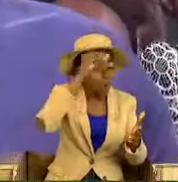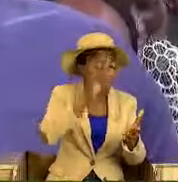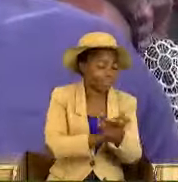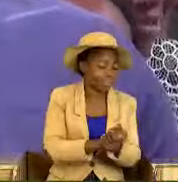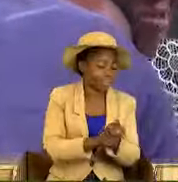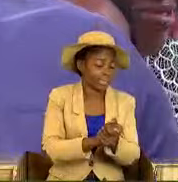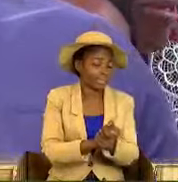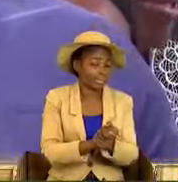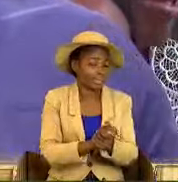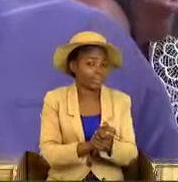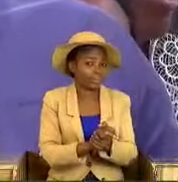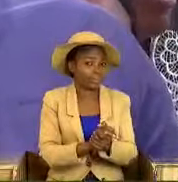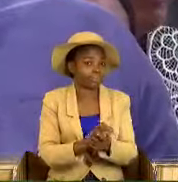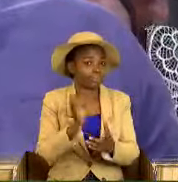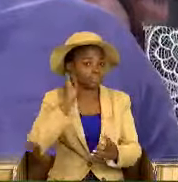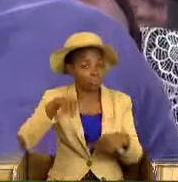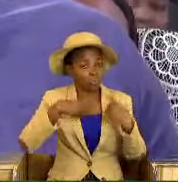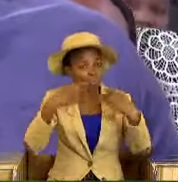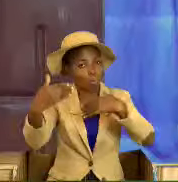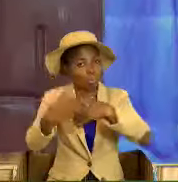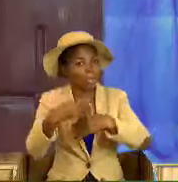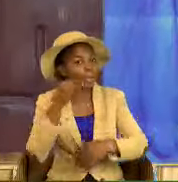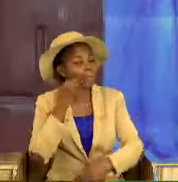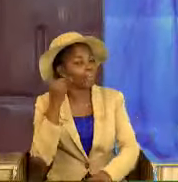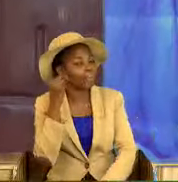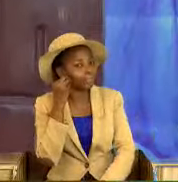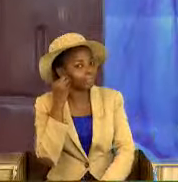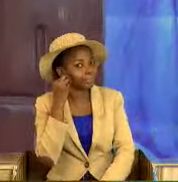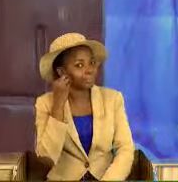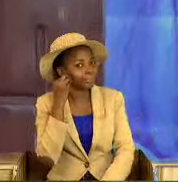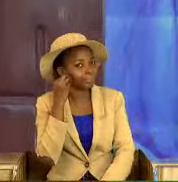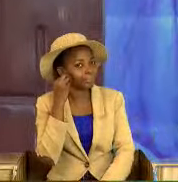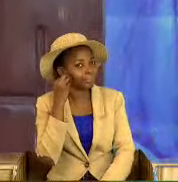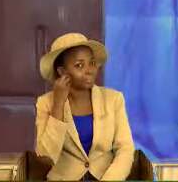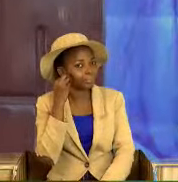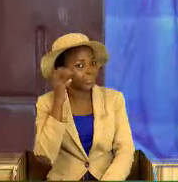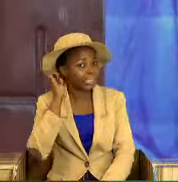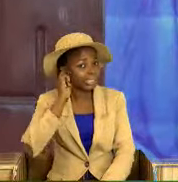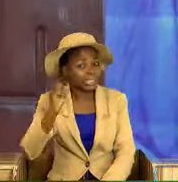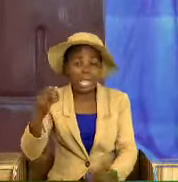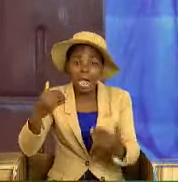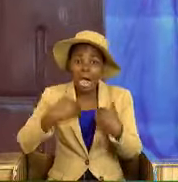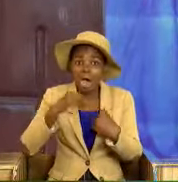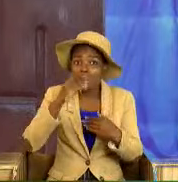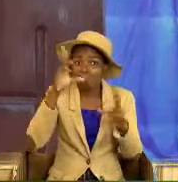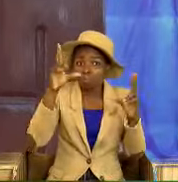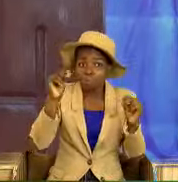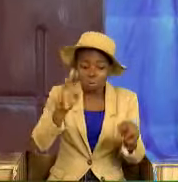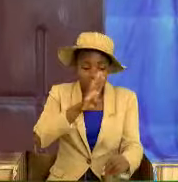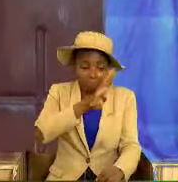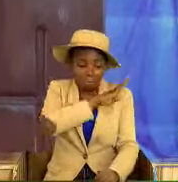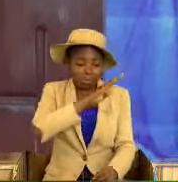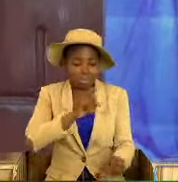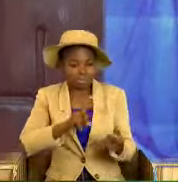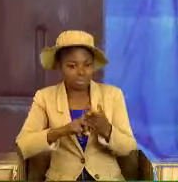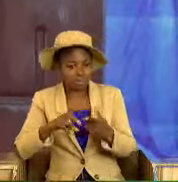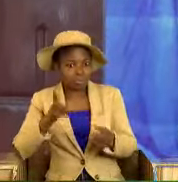stubborn so she went back home she had no boldness to address the